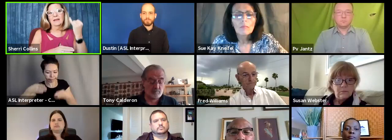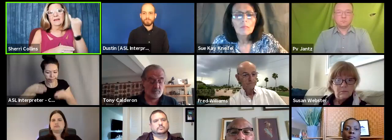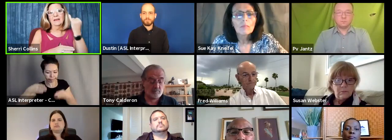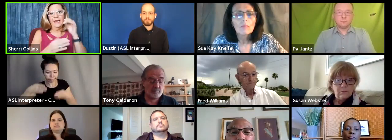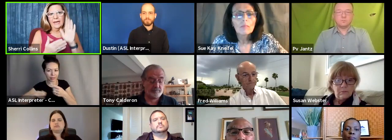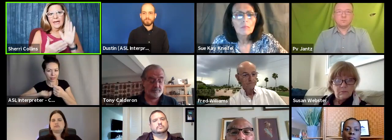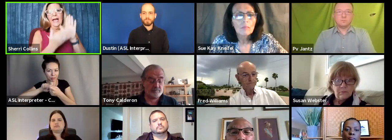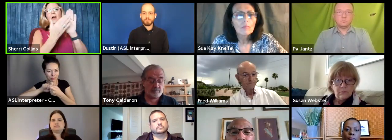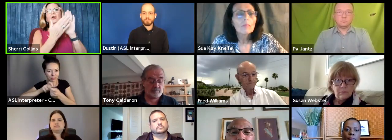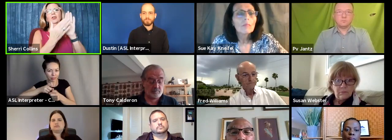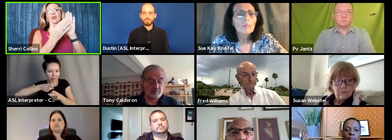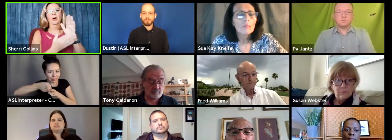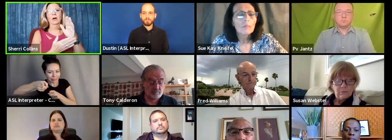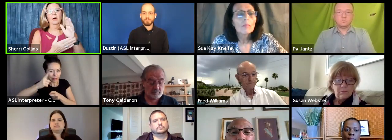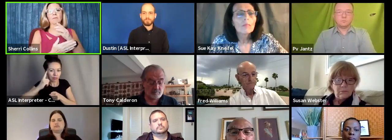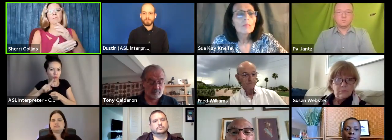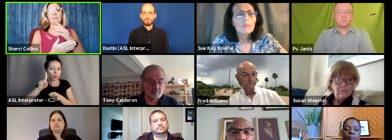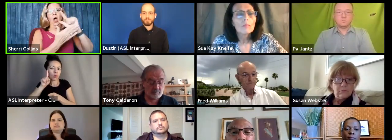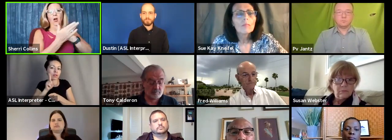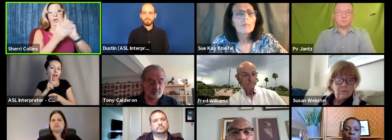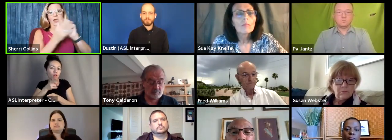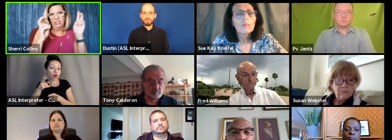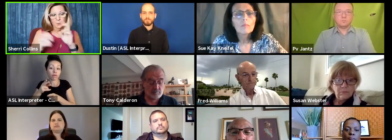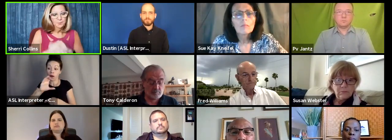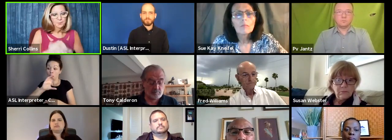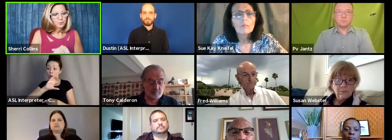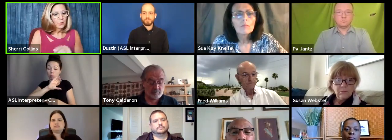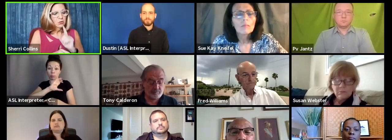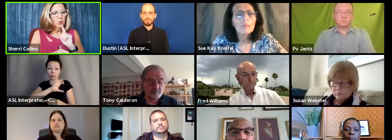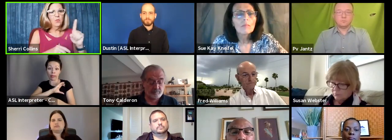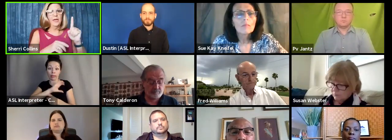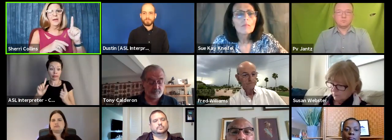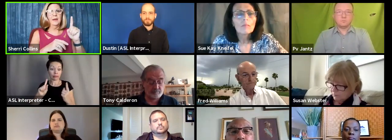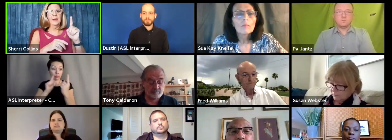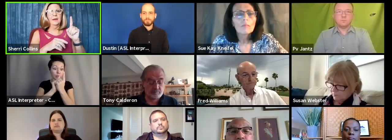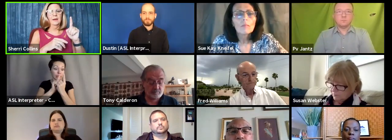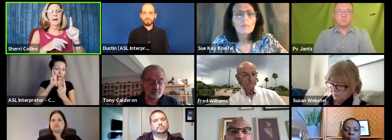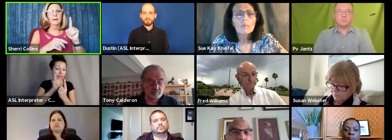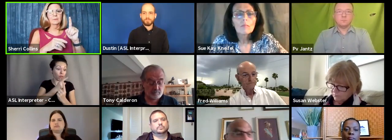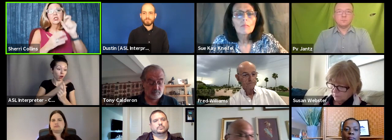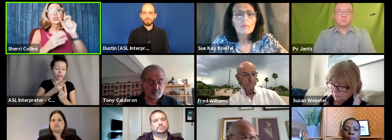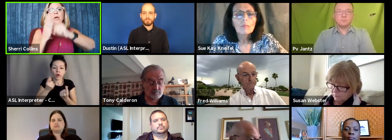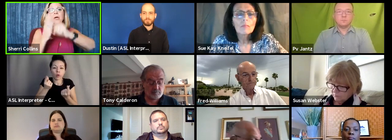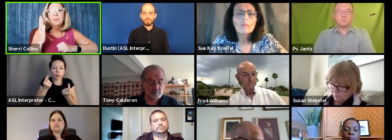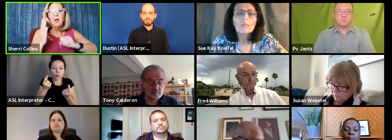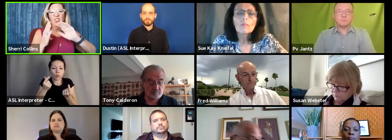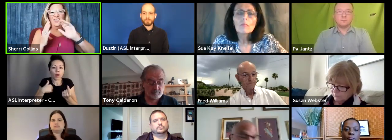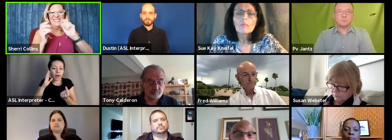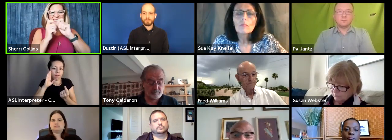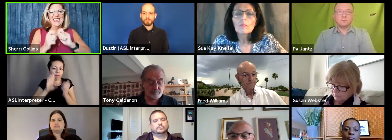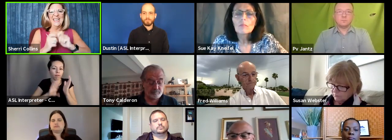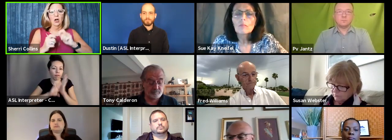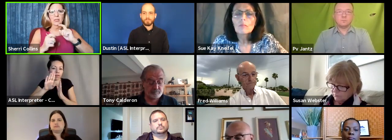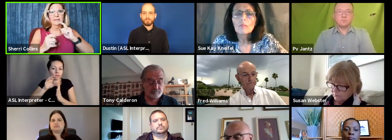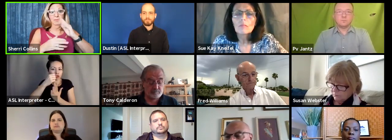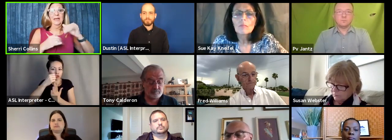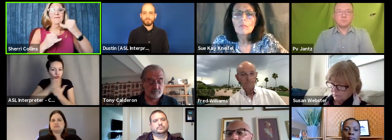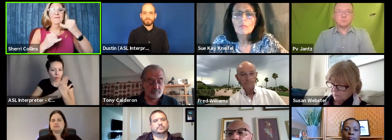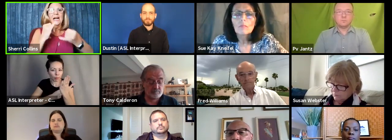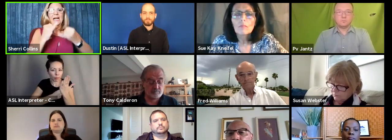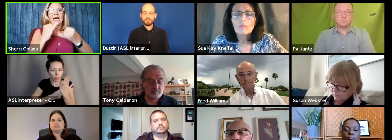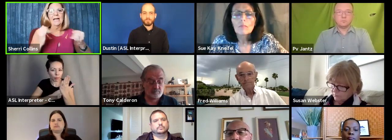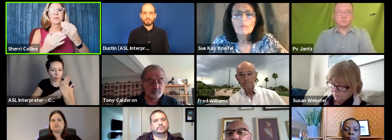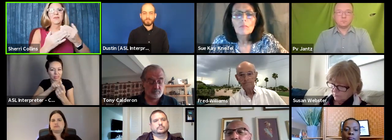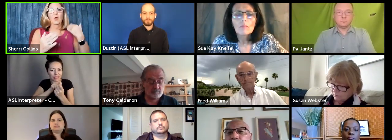hearing if they encounter law issue. So the script, the details, is